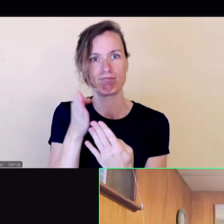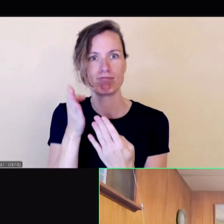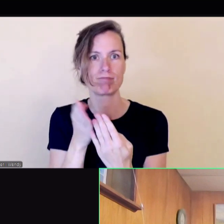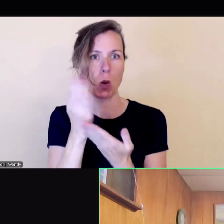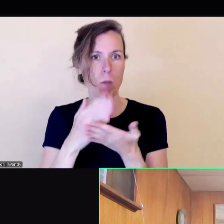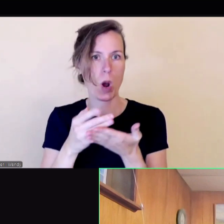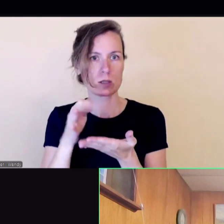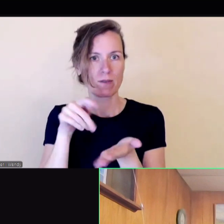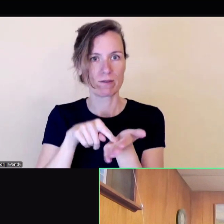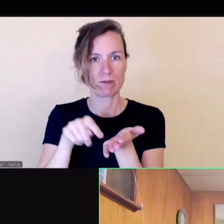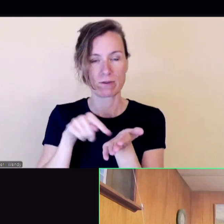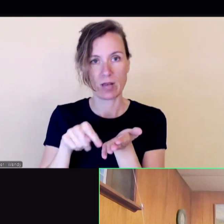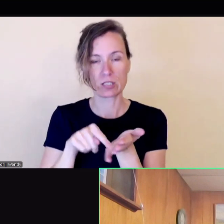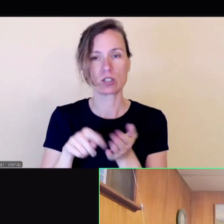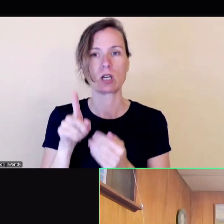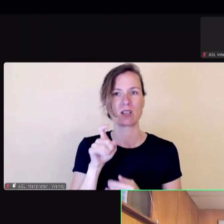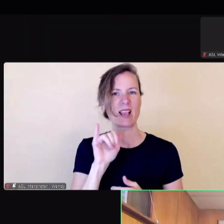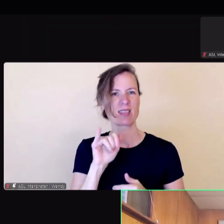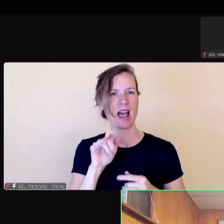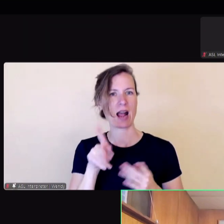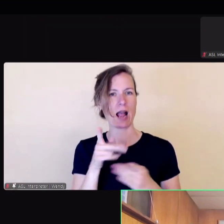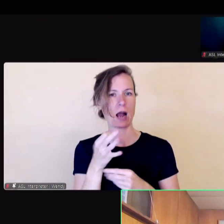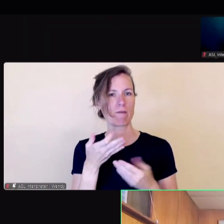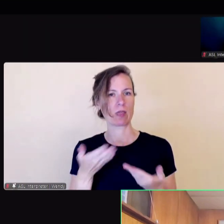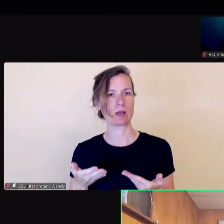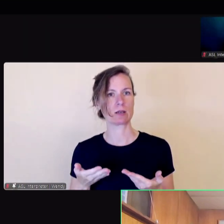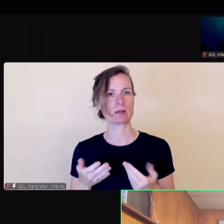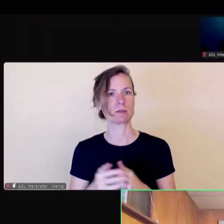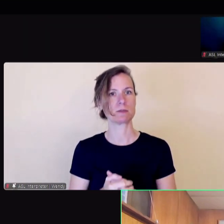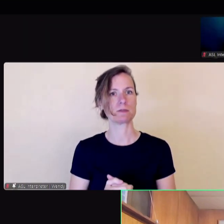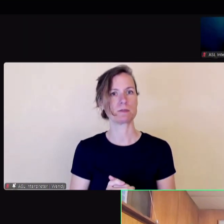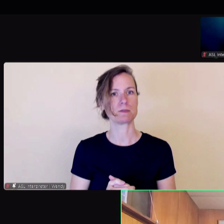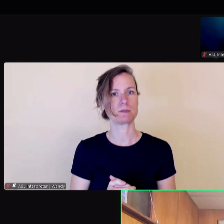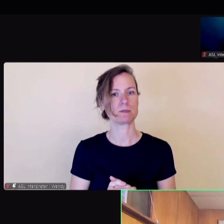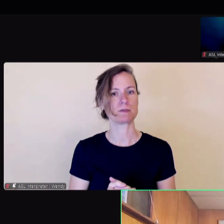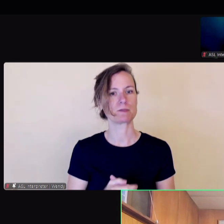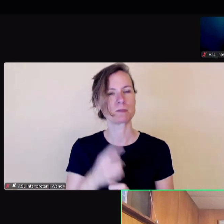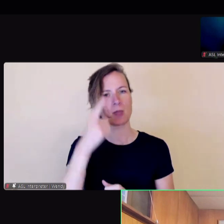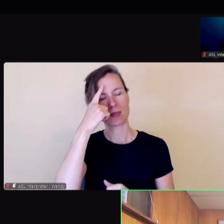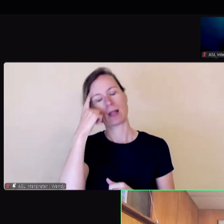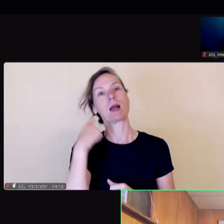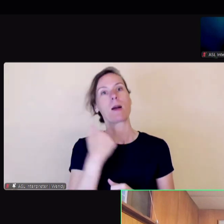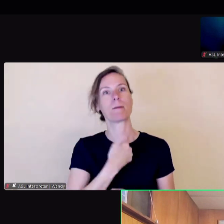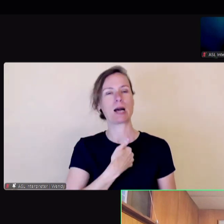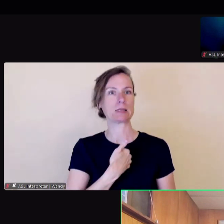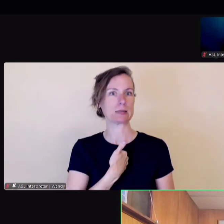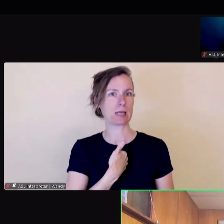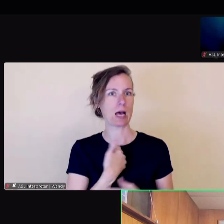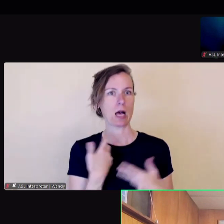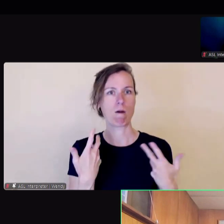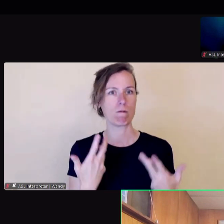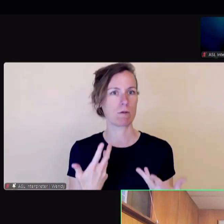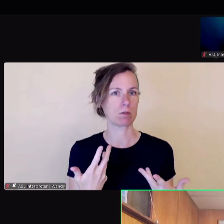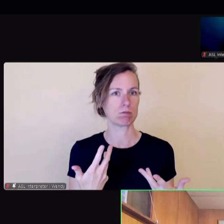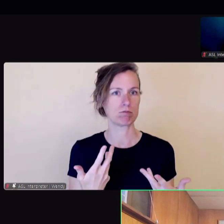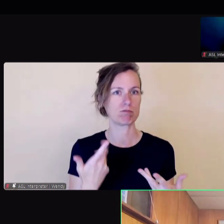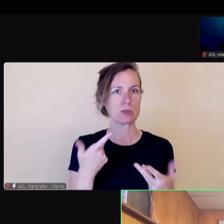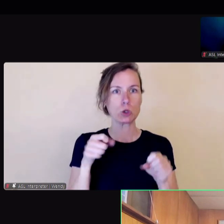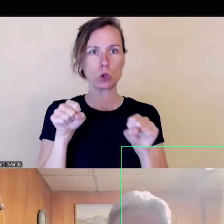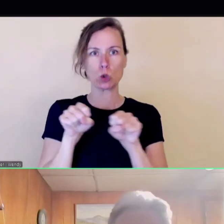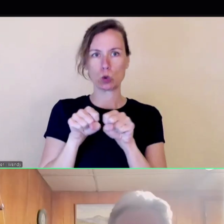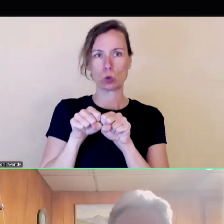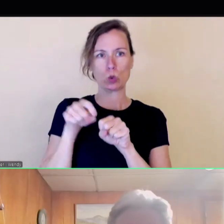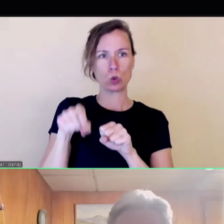stages, that sort of thing? I'm just thinking, putting myself in the shoes of someone who